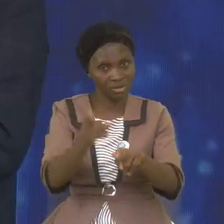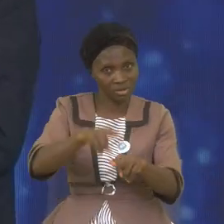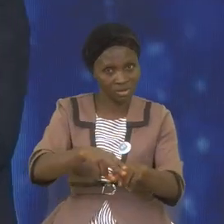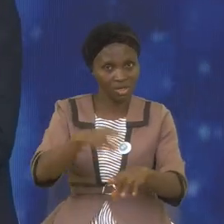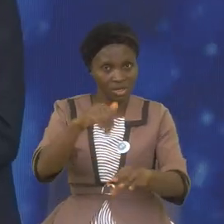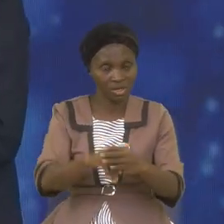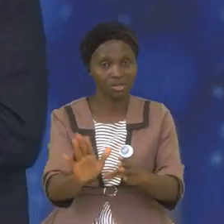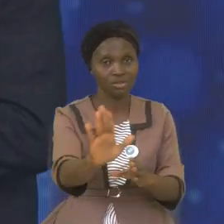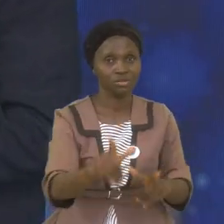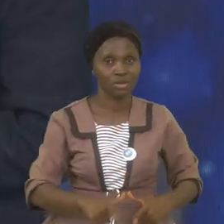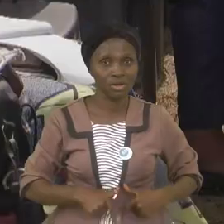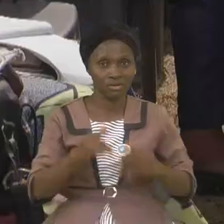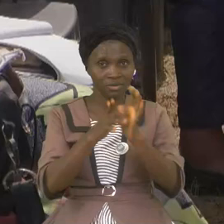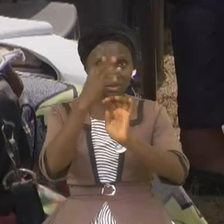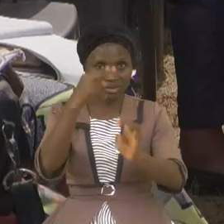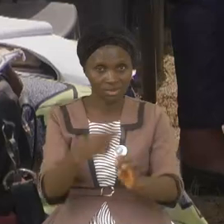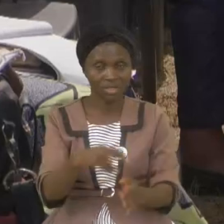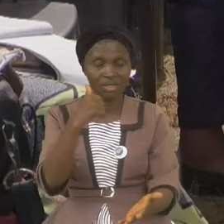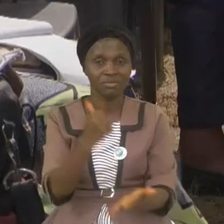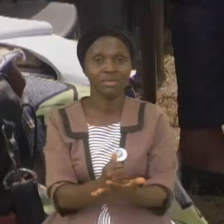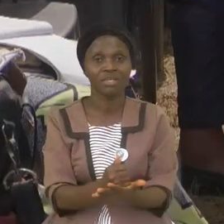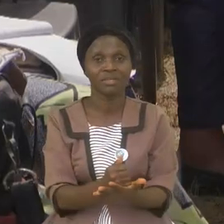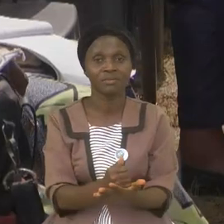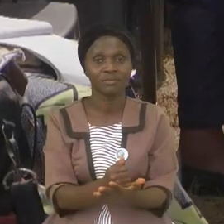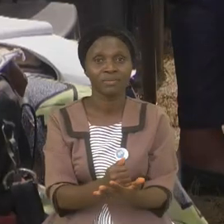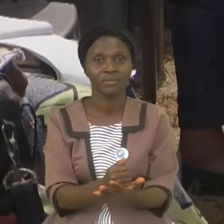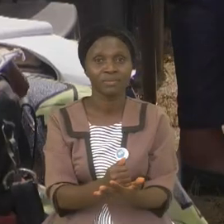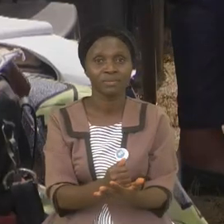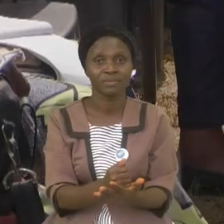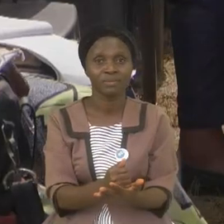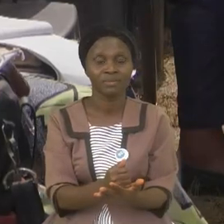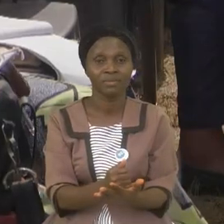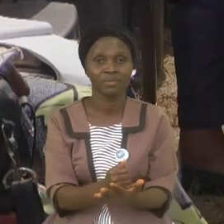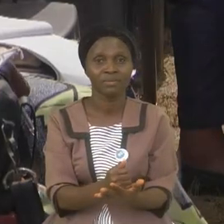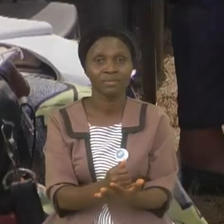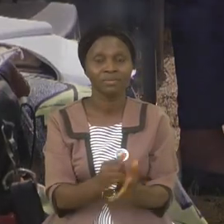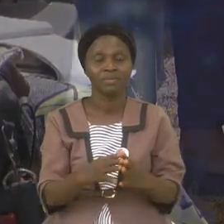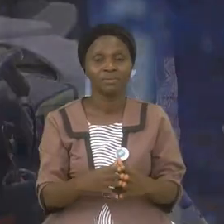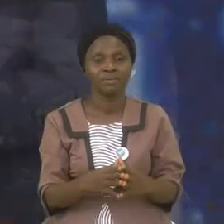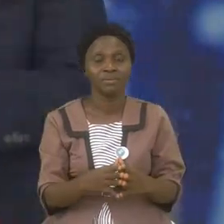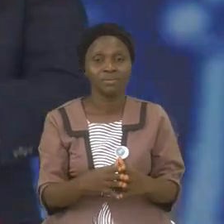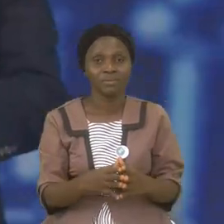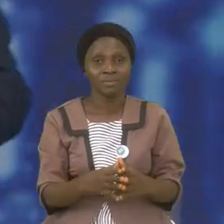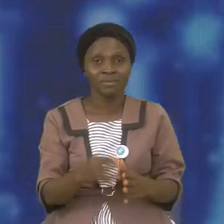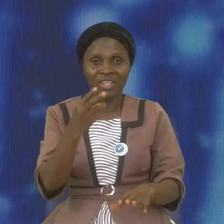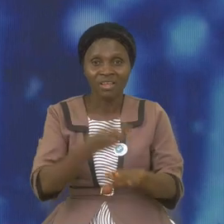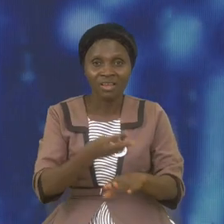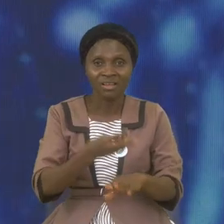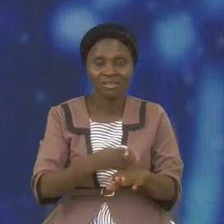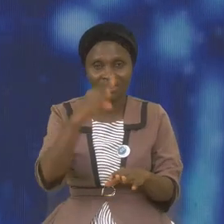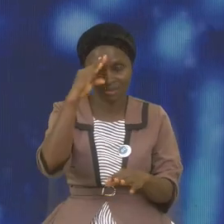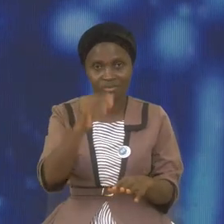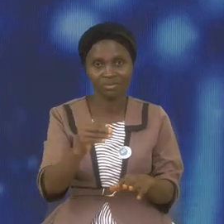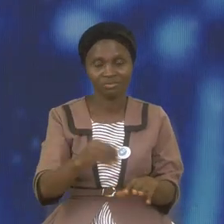your life in Jesus' name. Hardened man, hardened